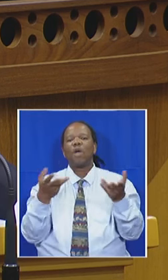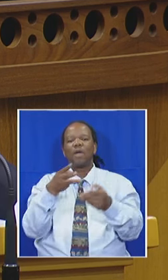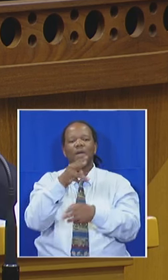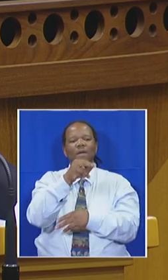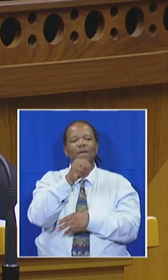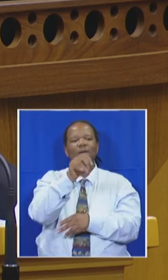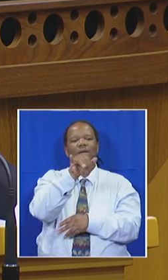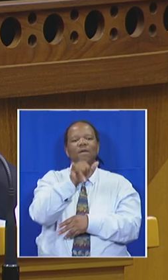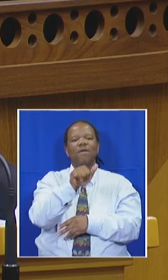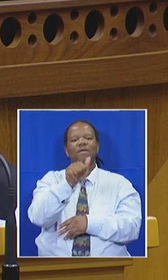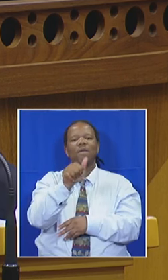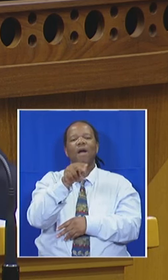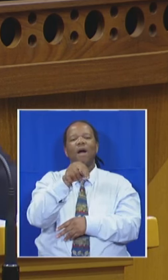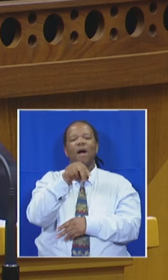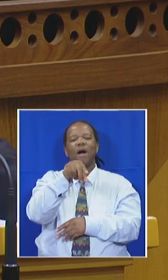Tuesday.